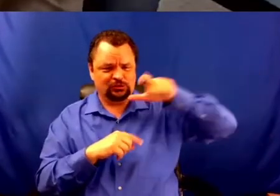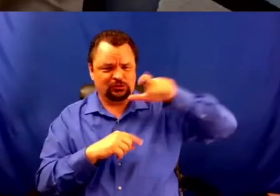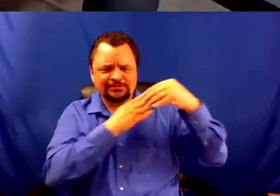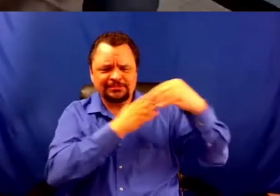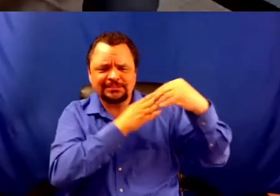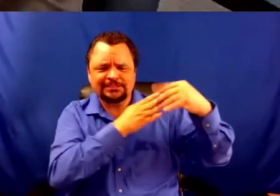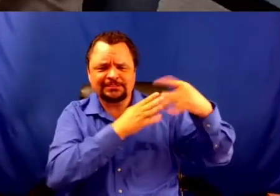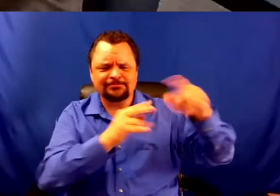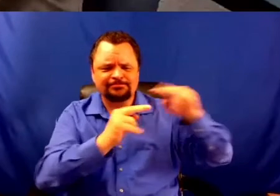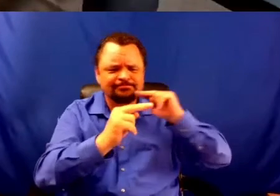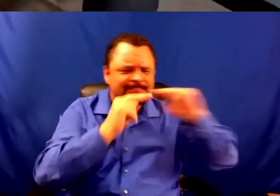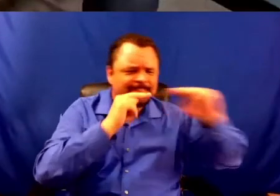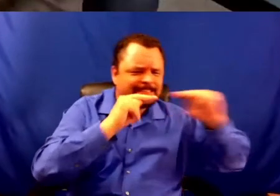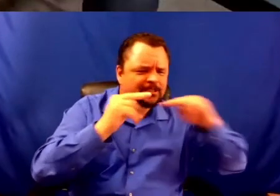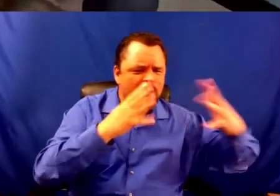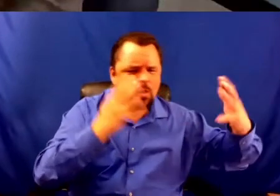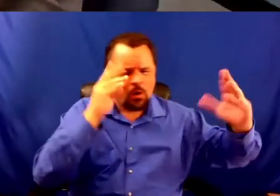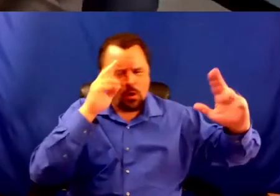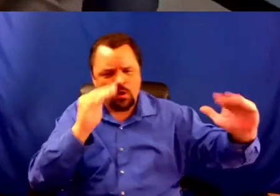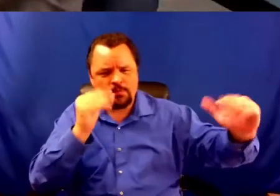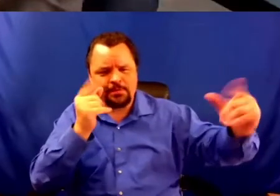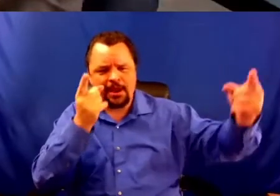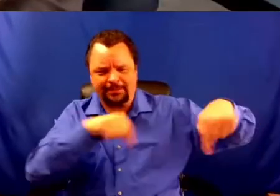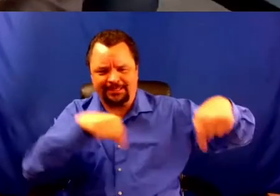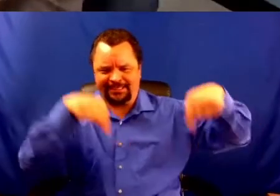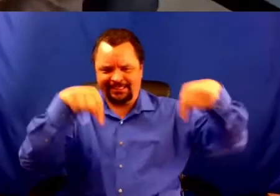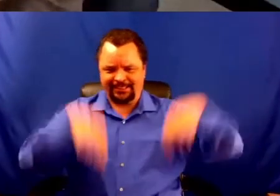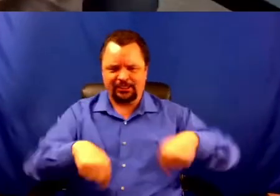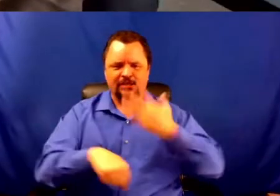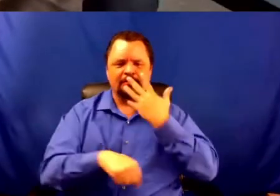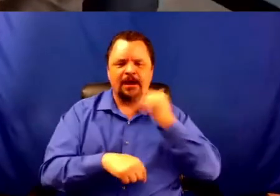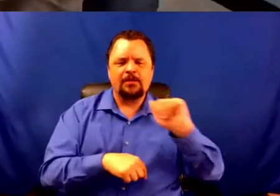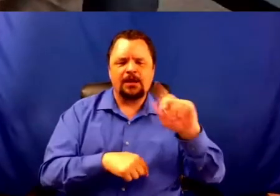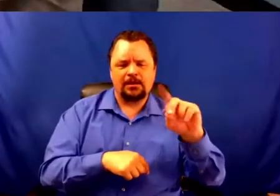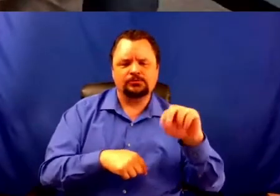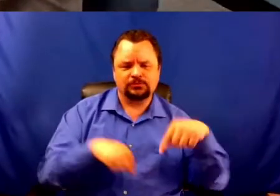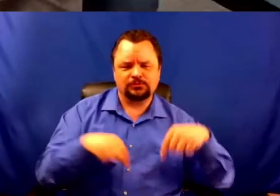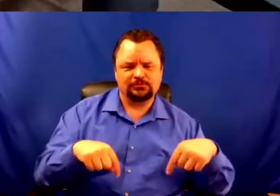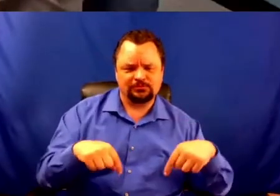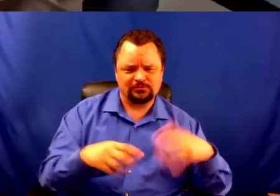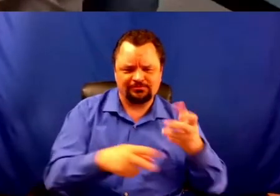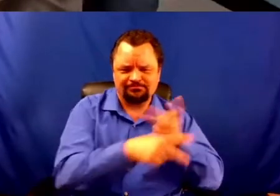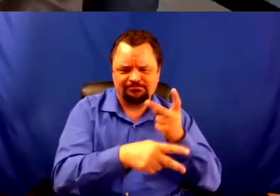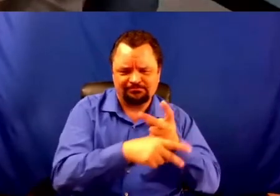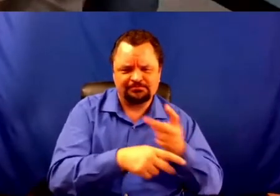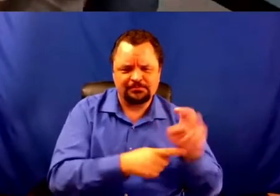the settlement, resulted in the state of Colorado getting to keep millions more